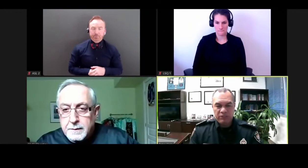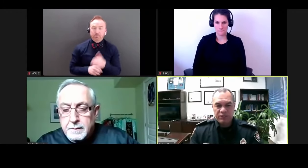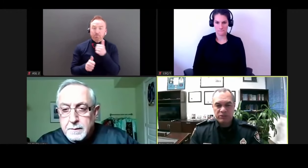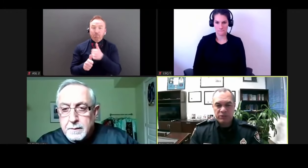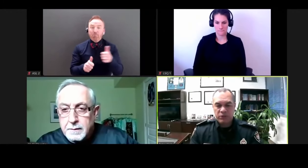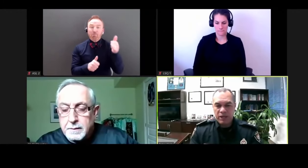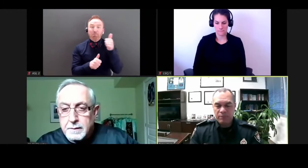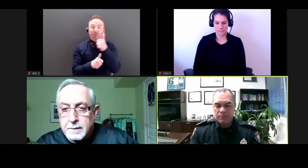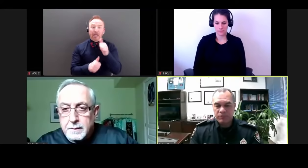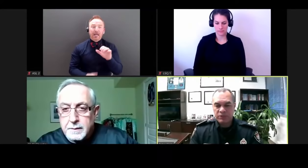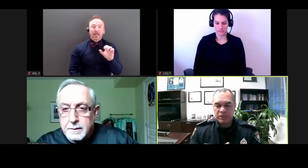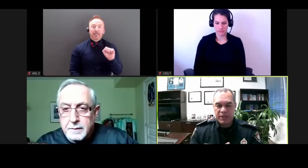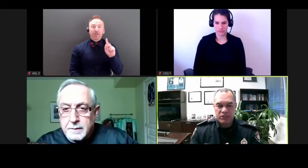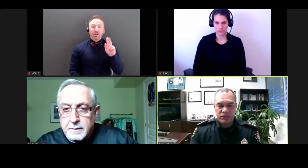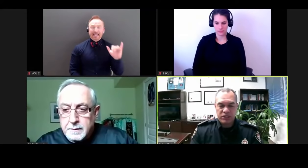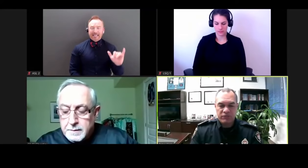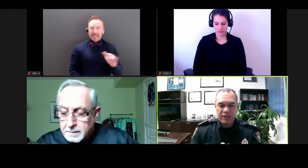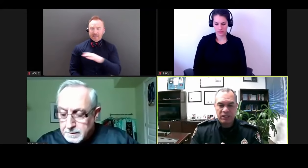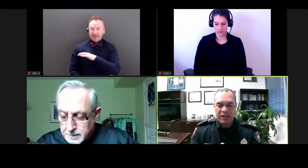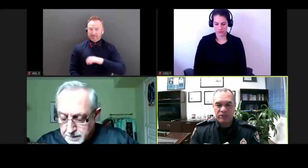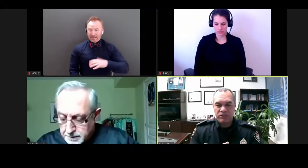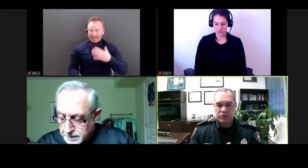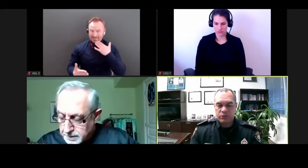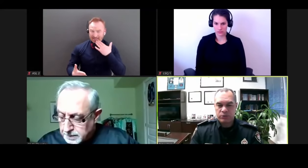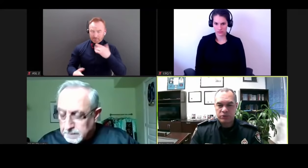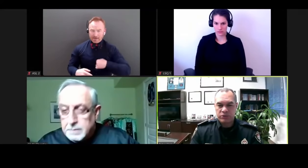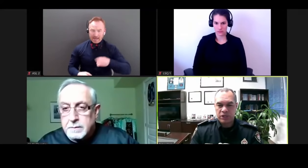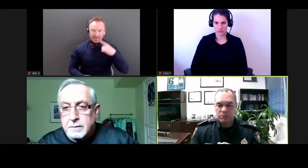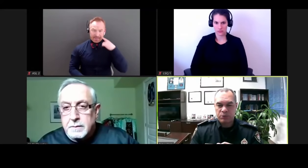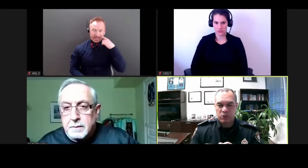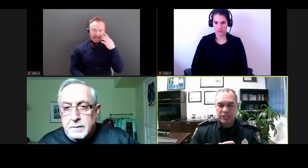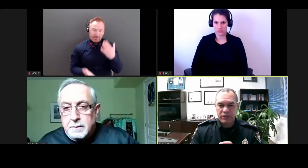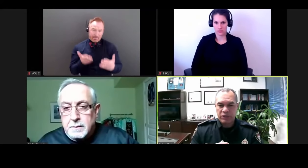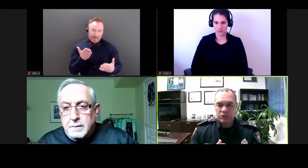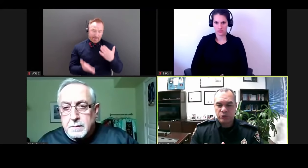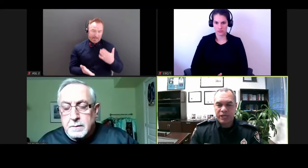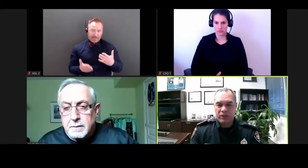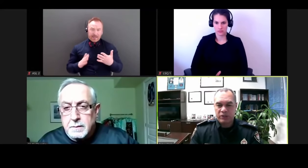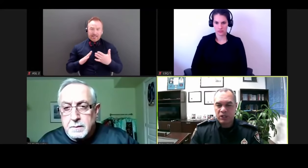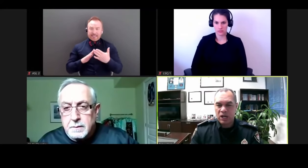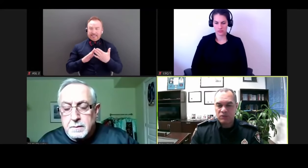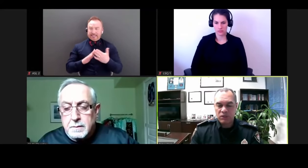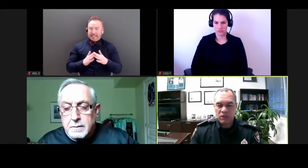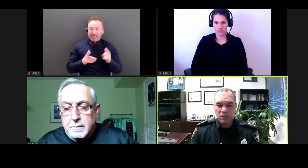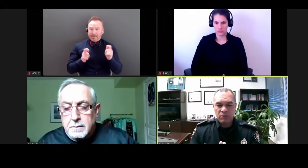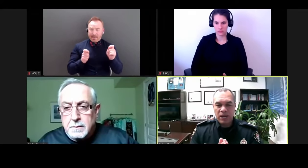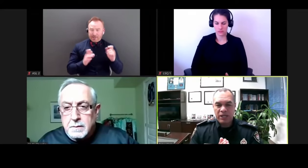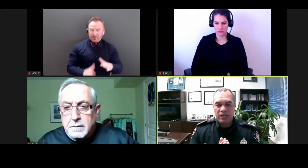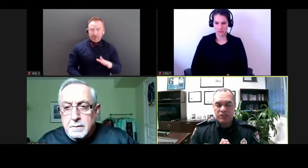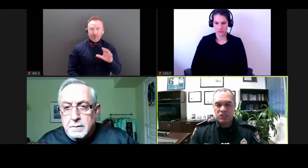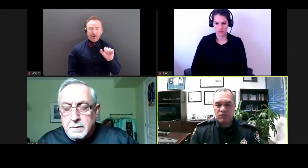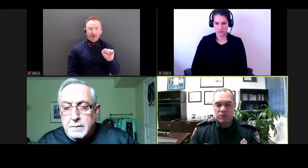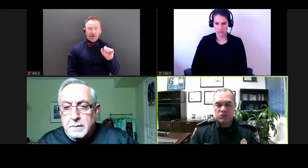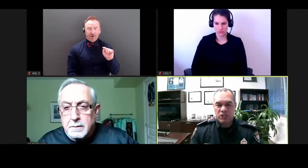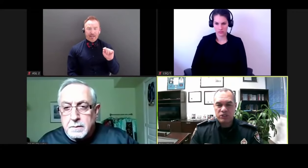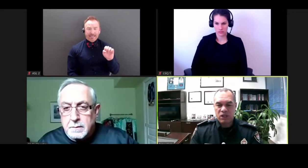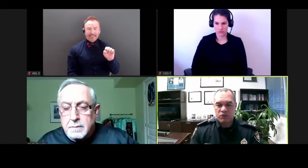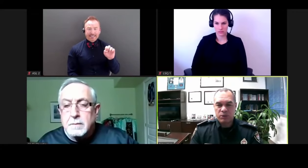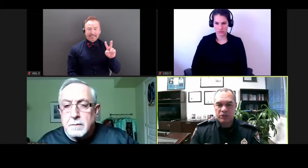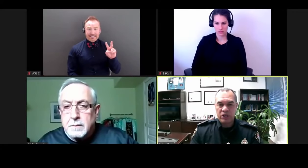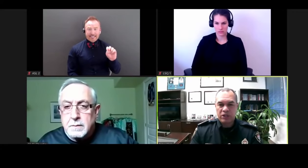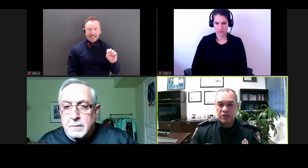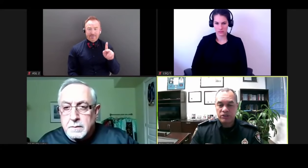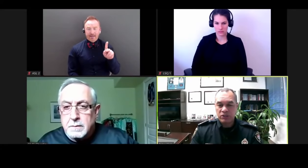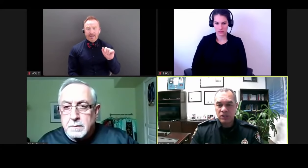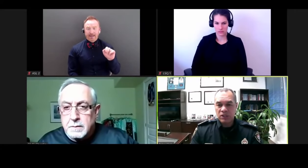I will leave it to City Manager Steve Kanellakis to start to pull together the totality of the costs. My Chief Administration Officer